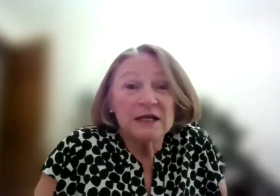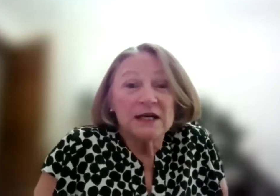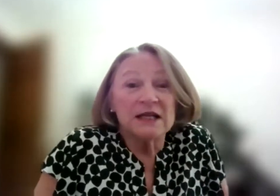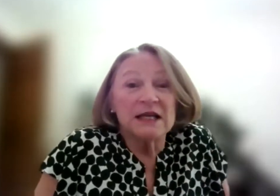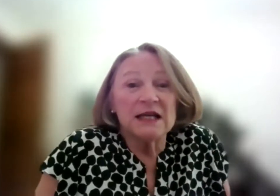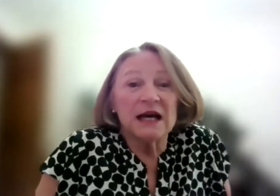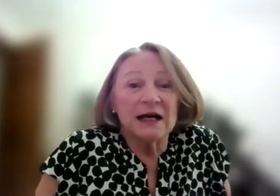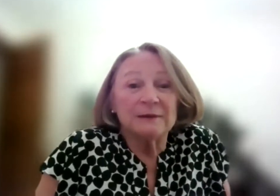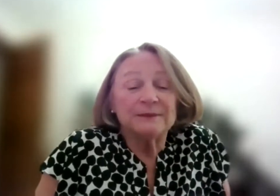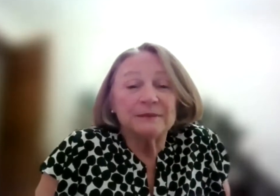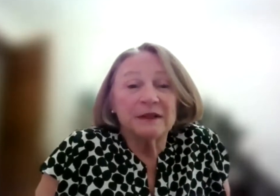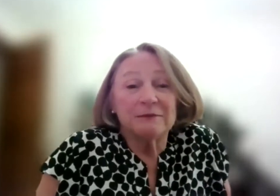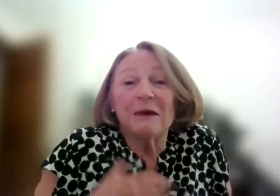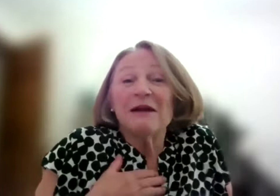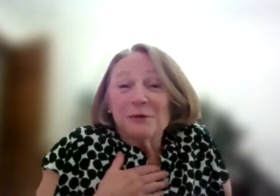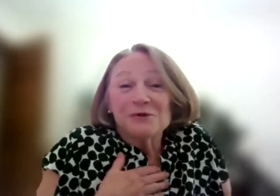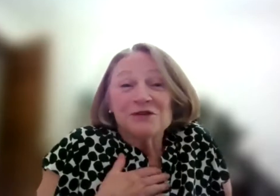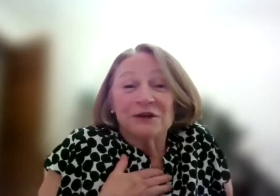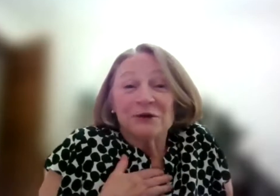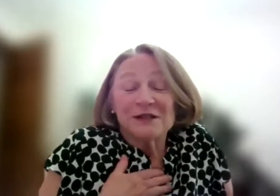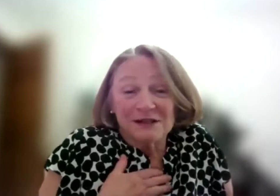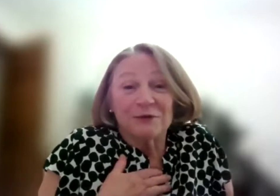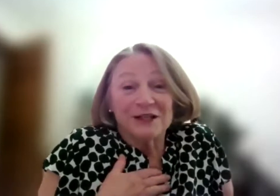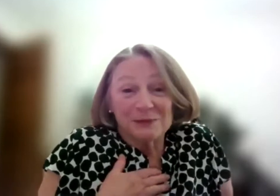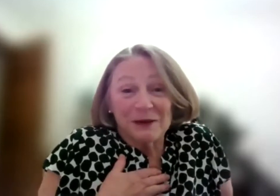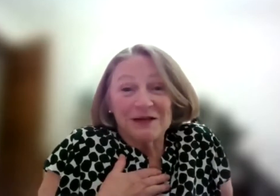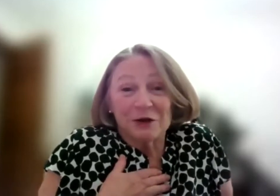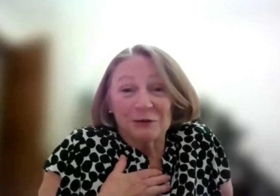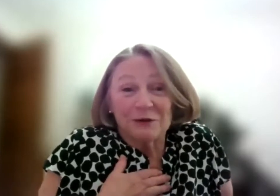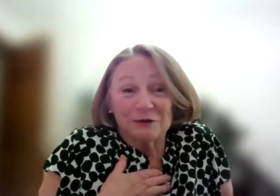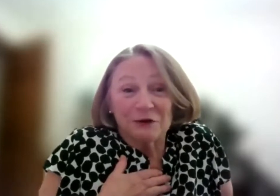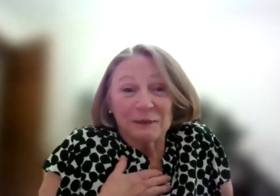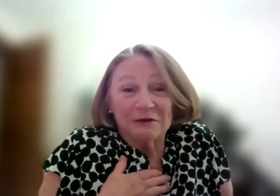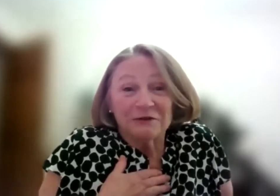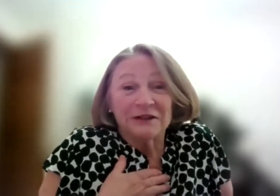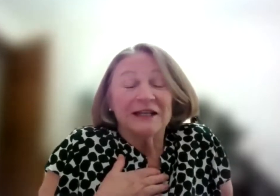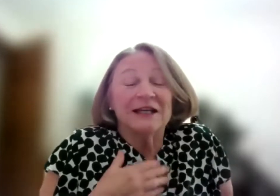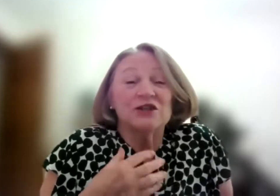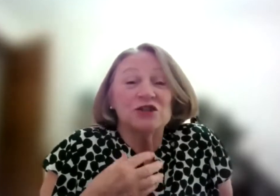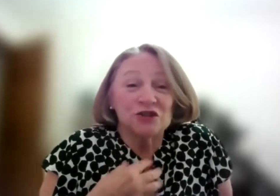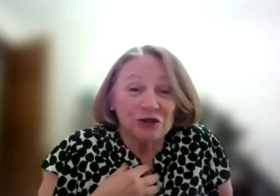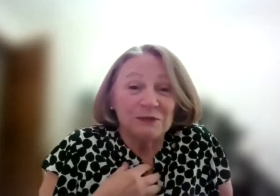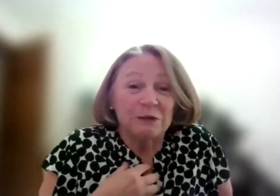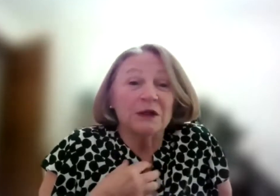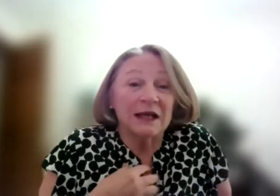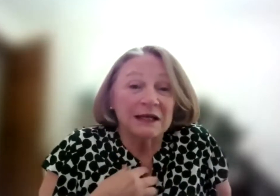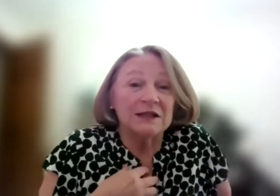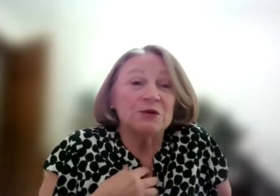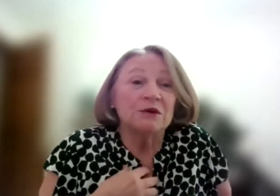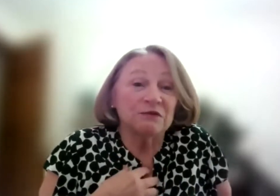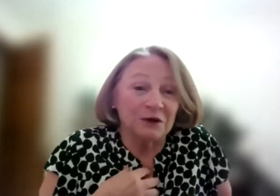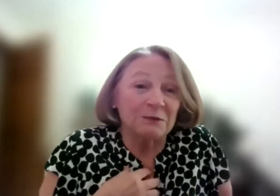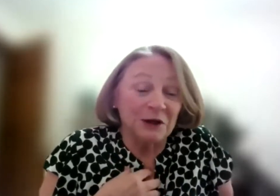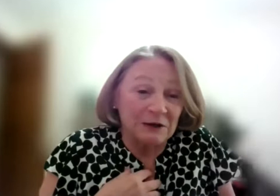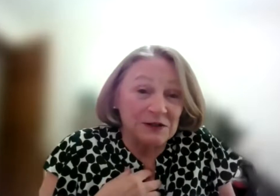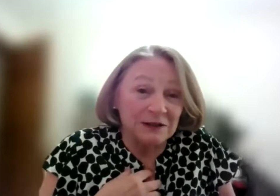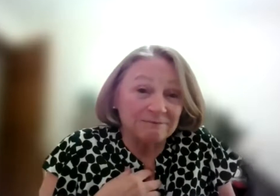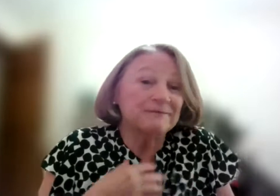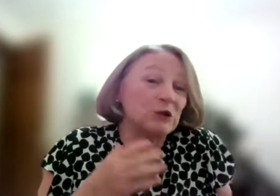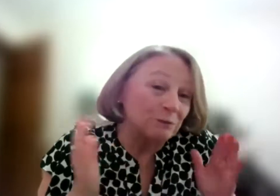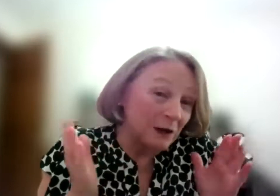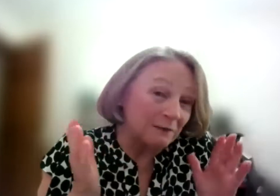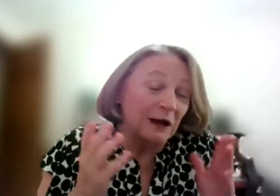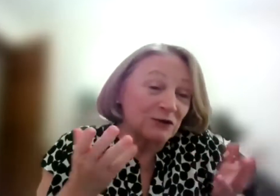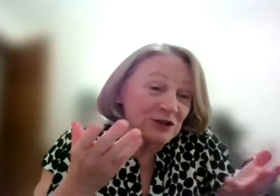trend. My personal view is if we expand the urban growth boundary, it should be related to affordable